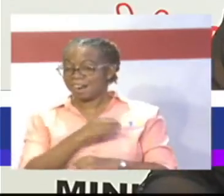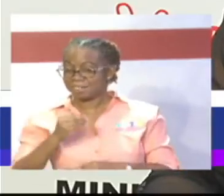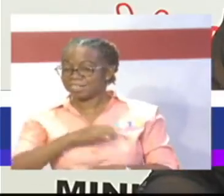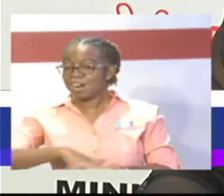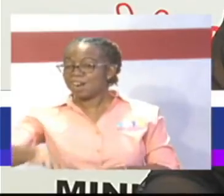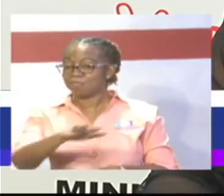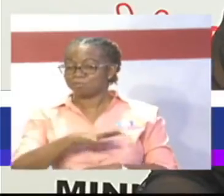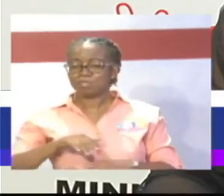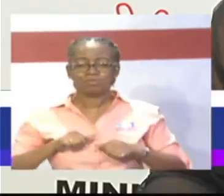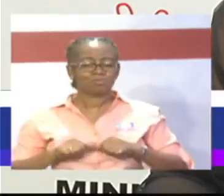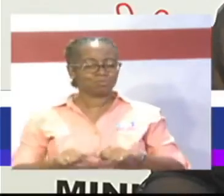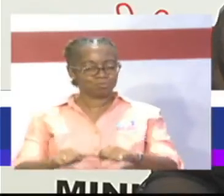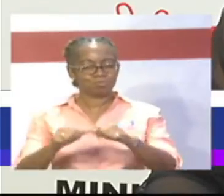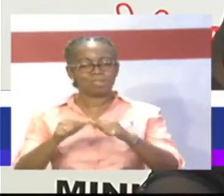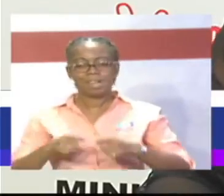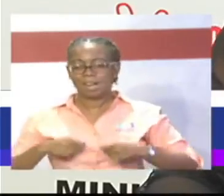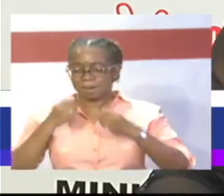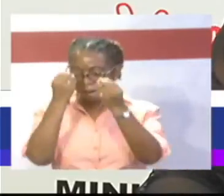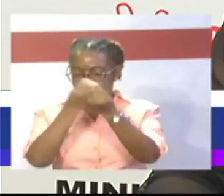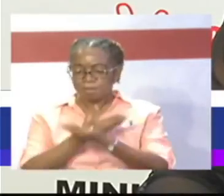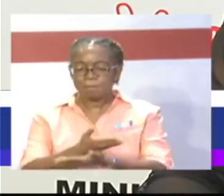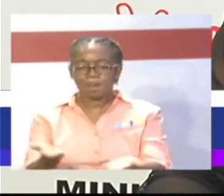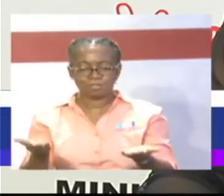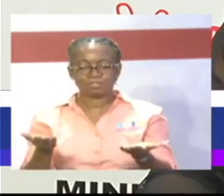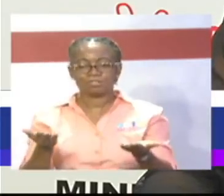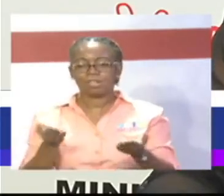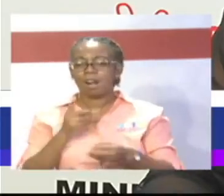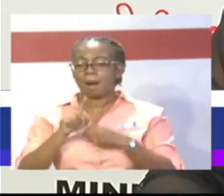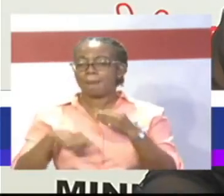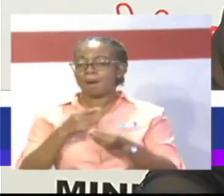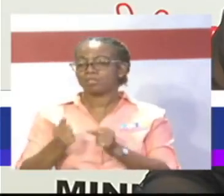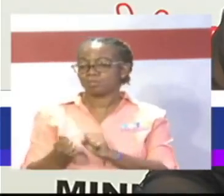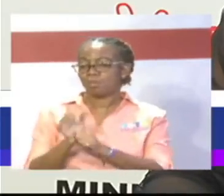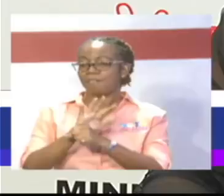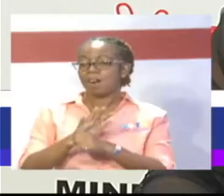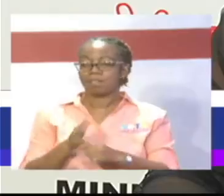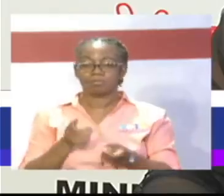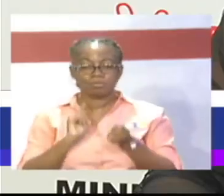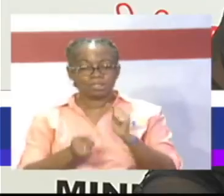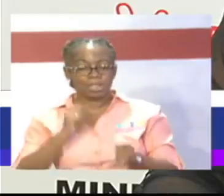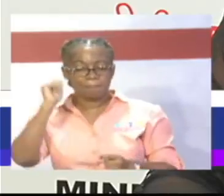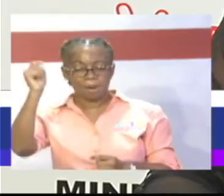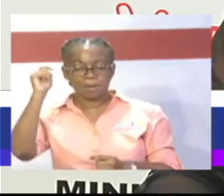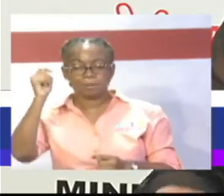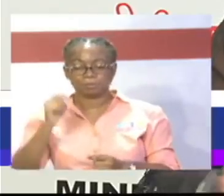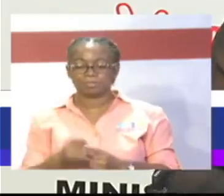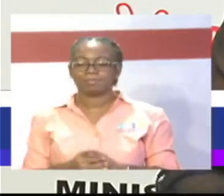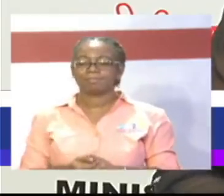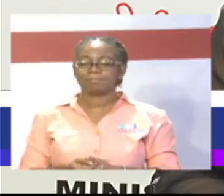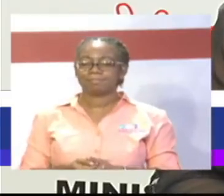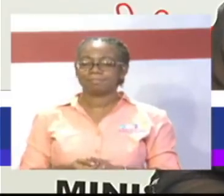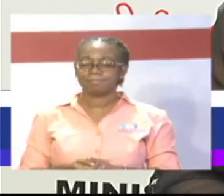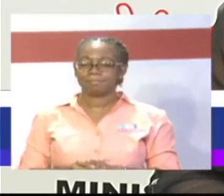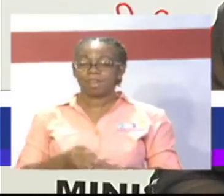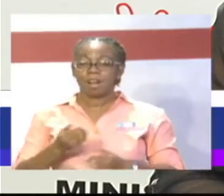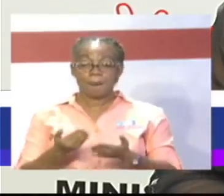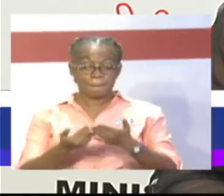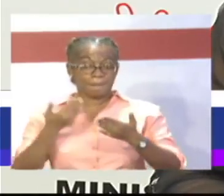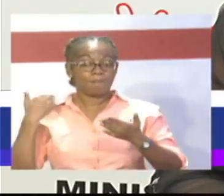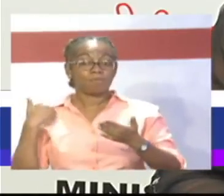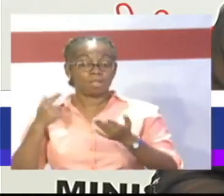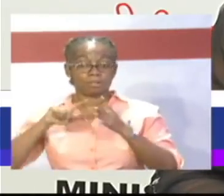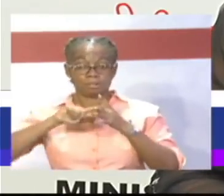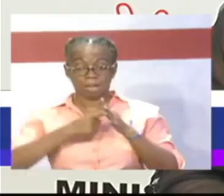we continue to provide information on the Ministry of Health's response to the COVID-19 pandemic. Before I start this